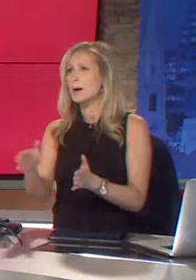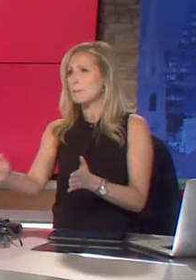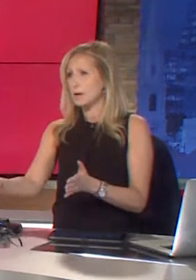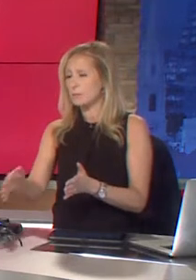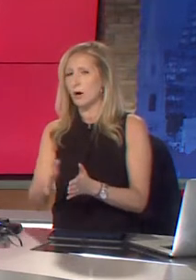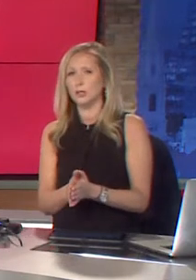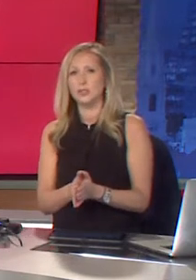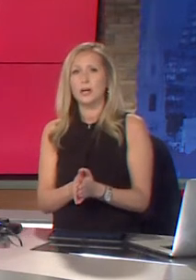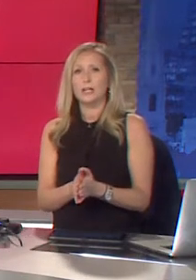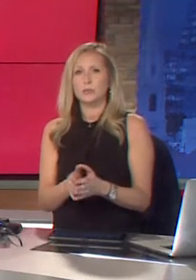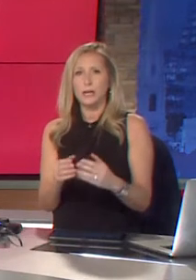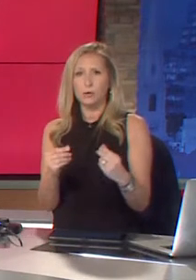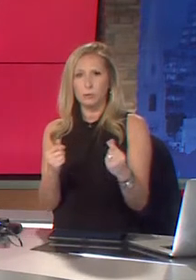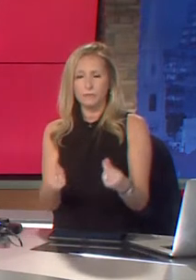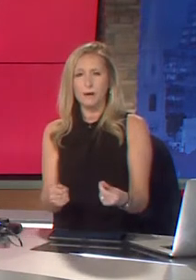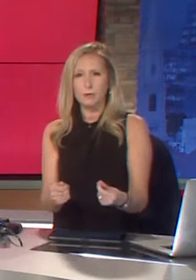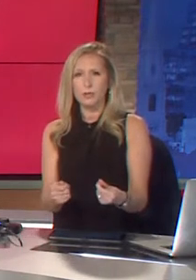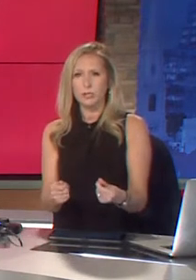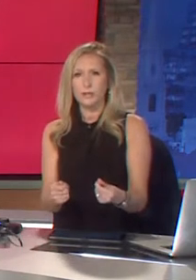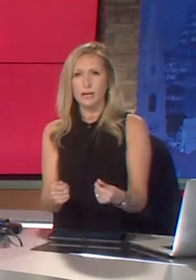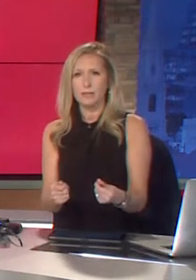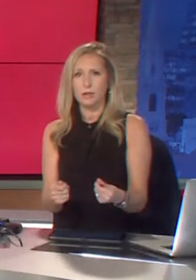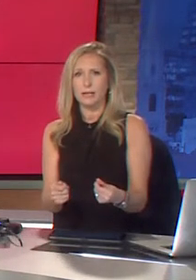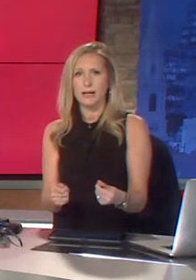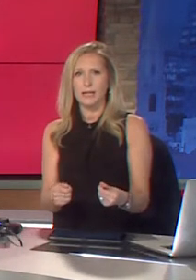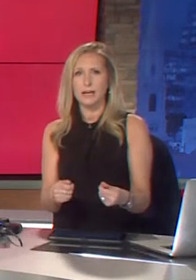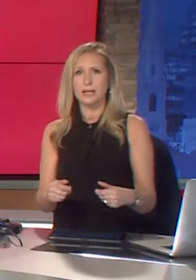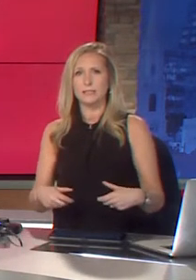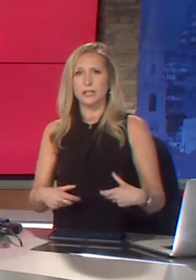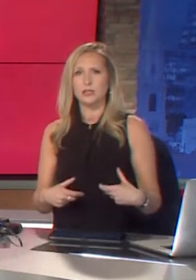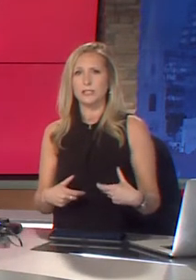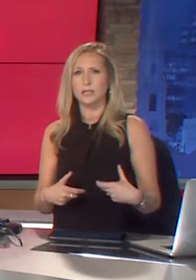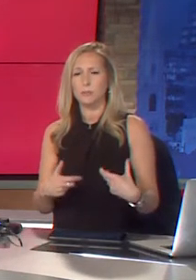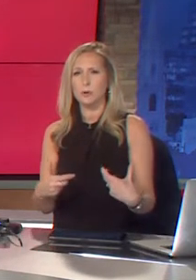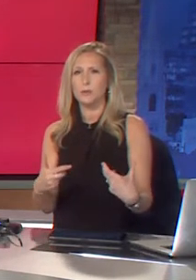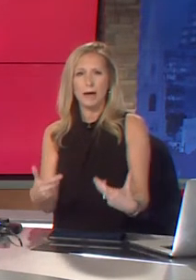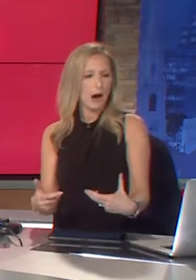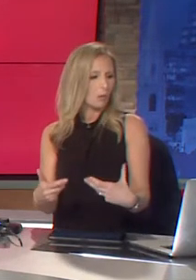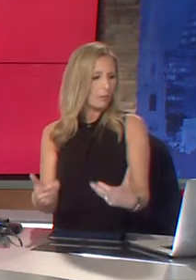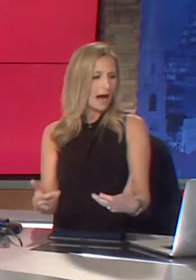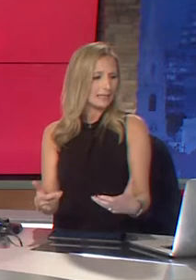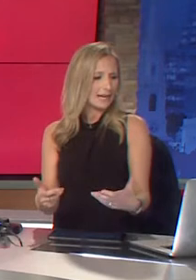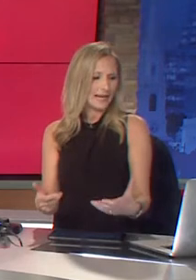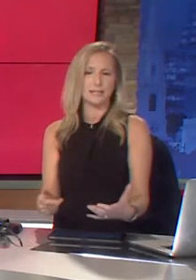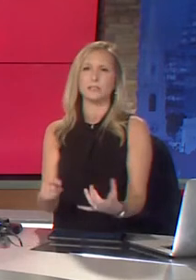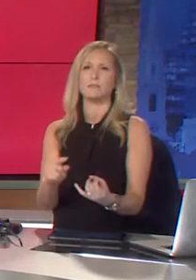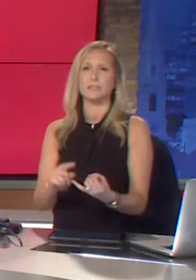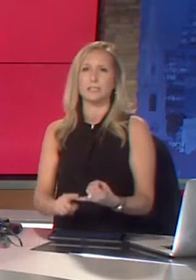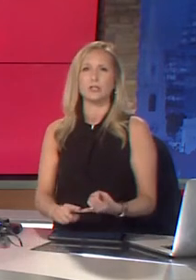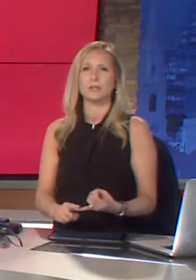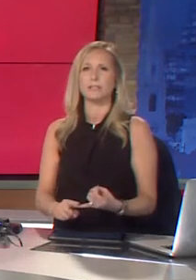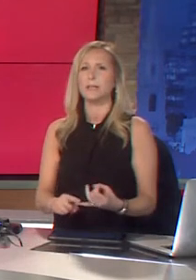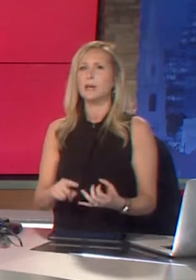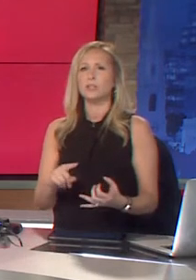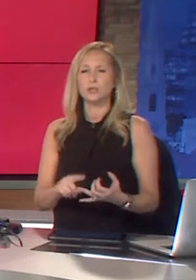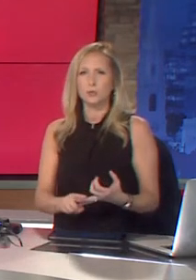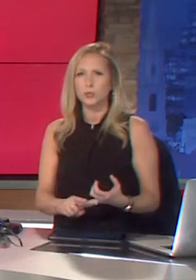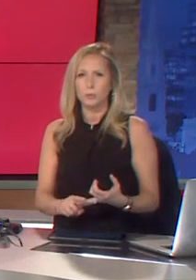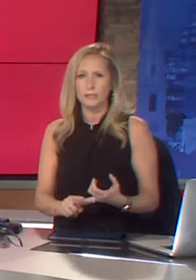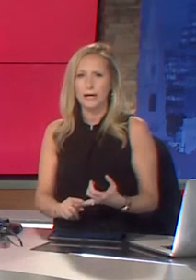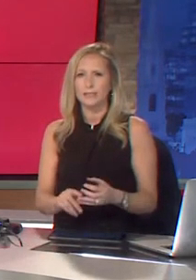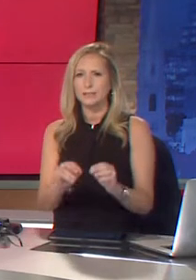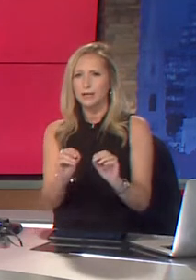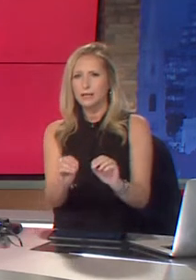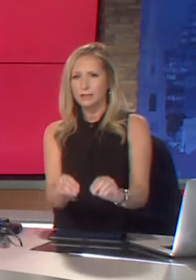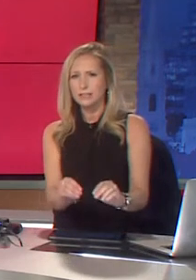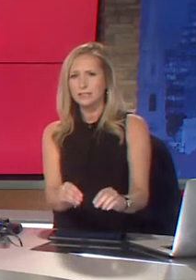schools mid-March. So again, it would be February 28th here in Connecticut. It essentially is going to put the power back in the hands of the district's school